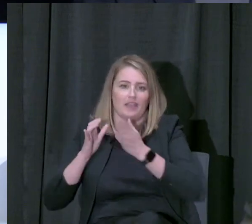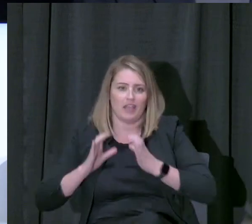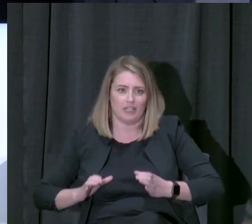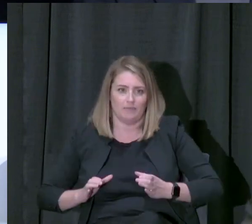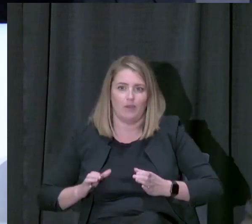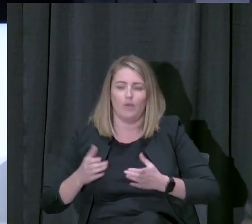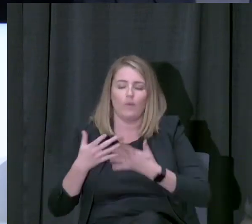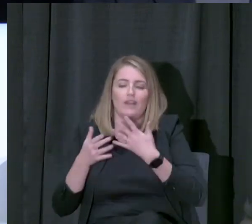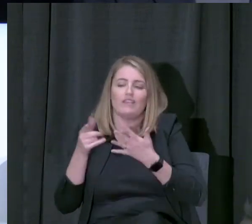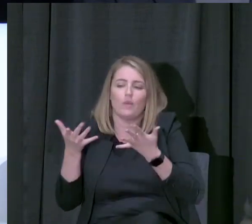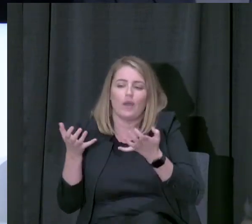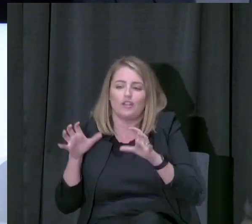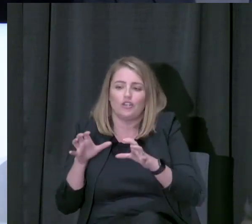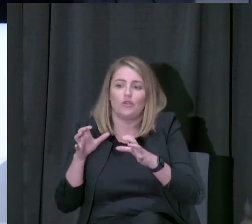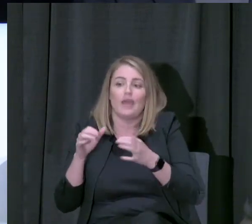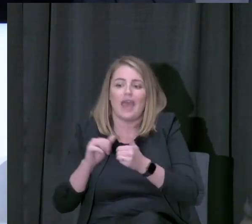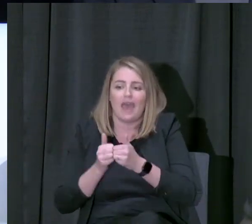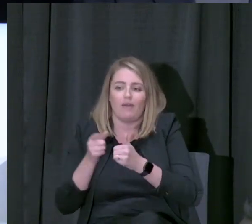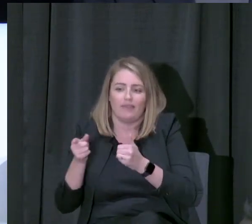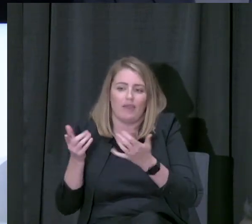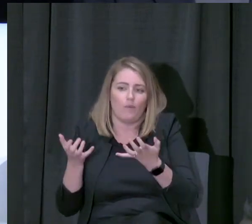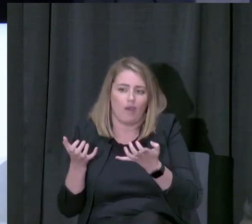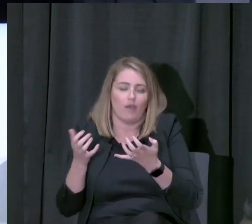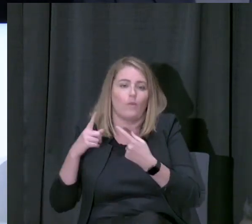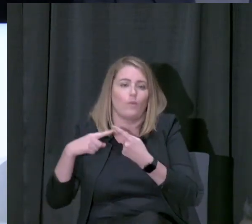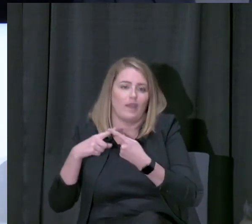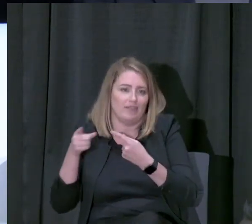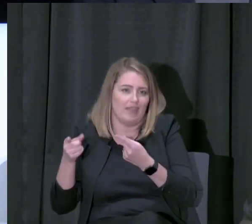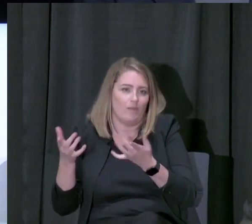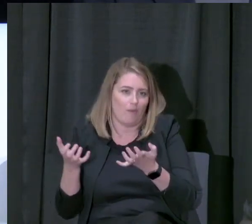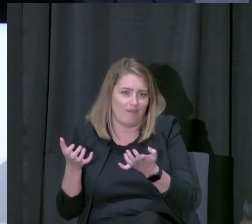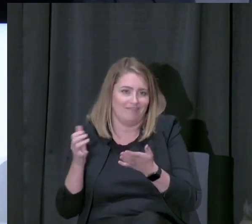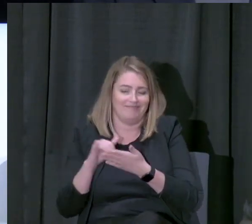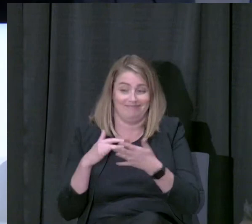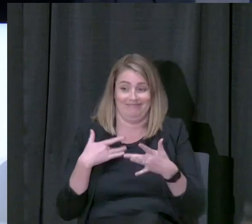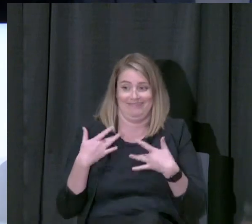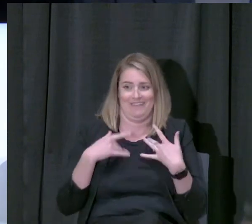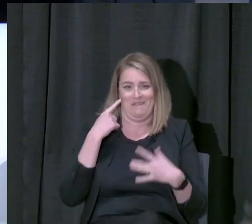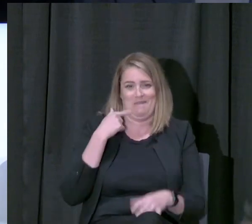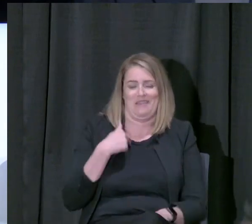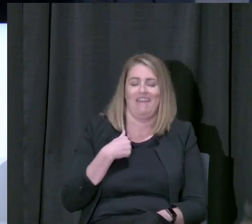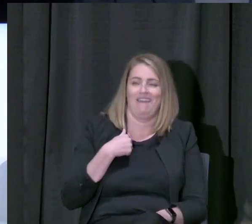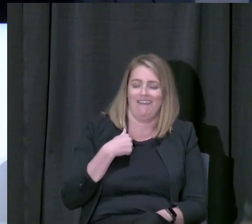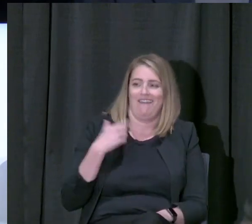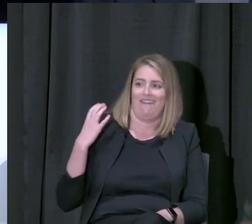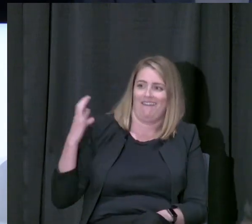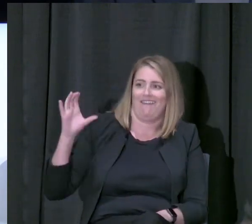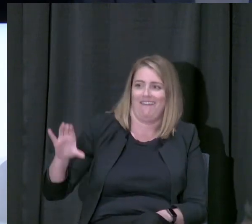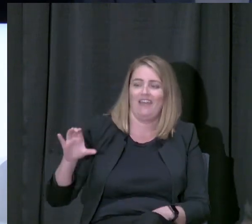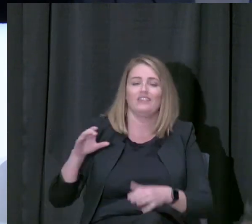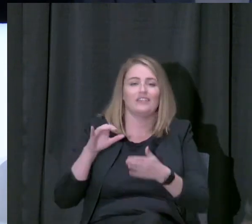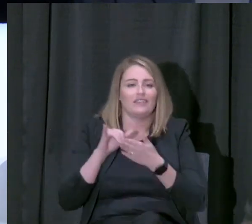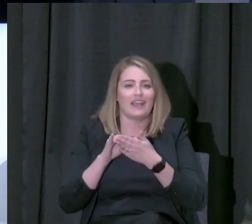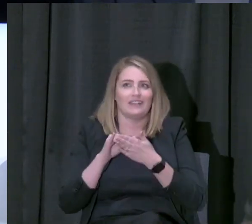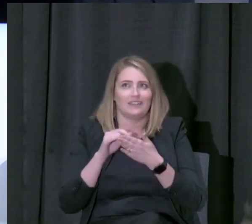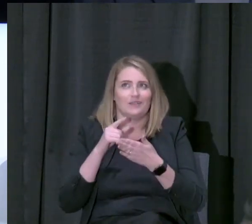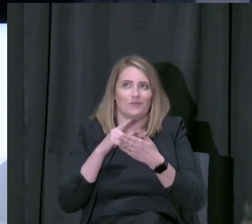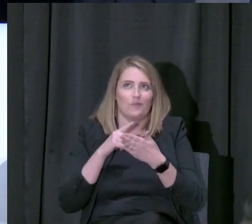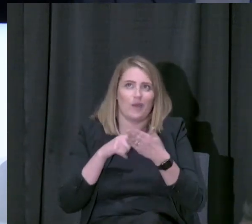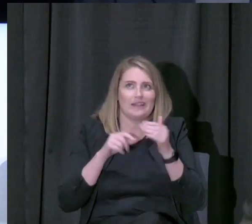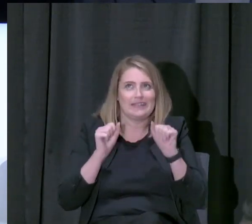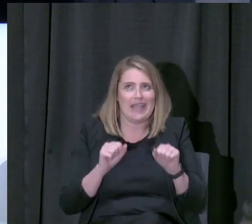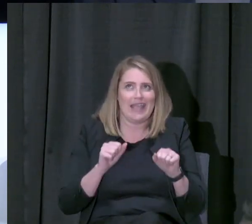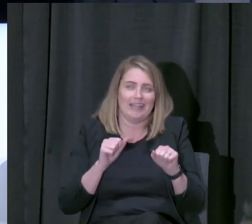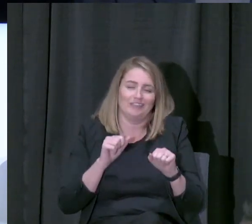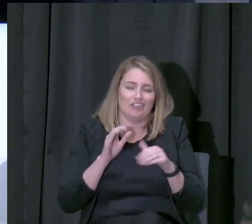how they want to do it, when they want to do it. That's what's most exciting to me. I think that's within the bounds of what can be shared, but yeah, there's